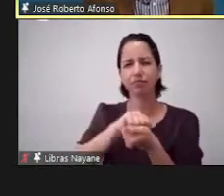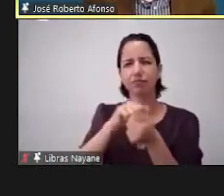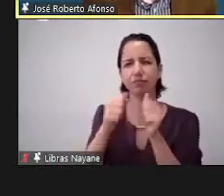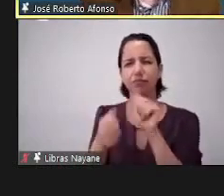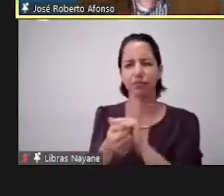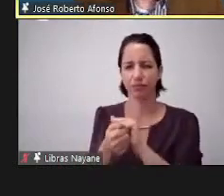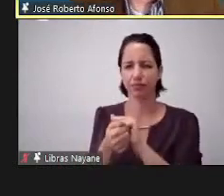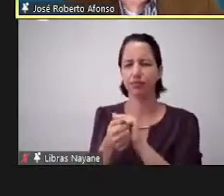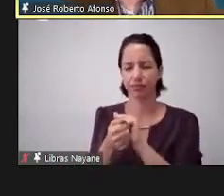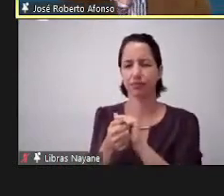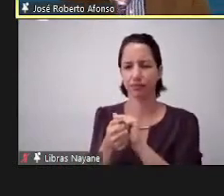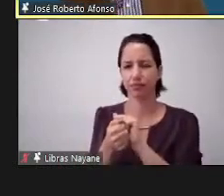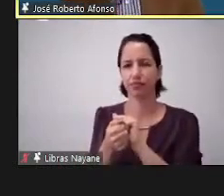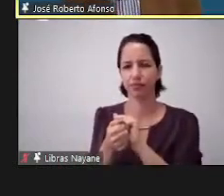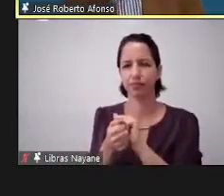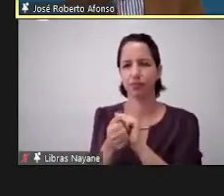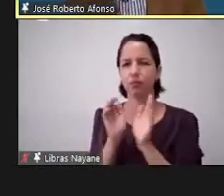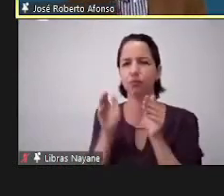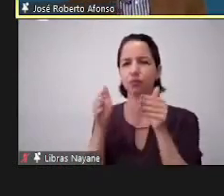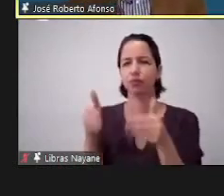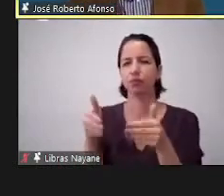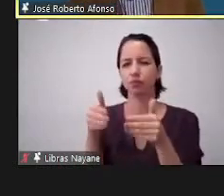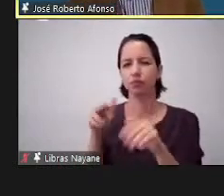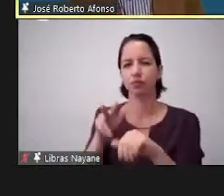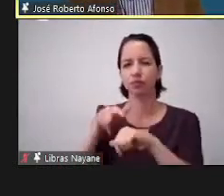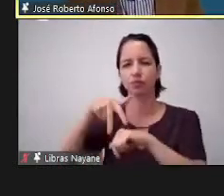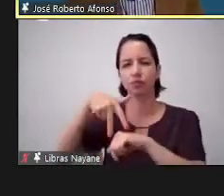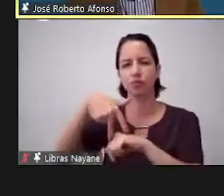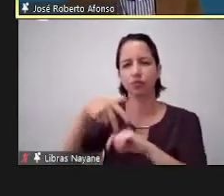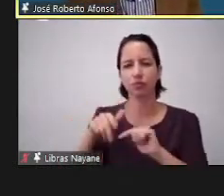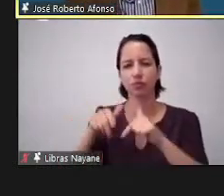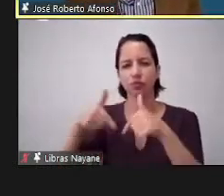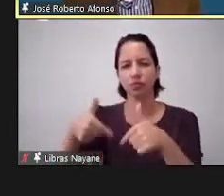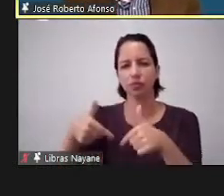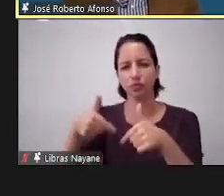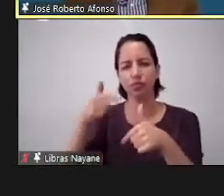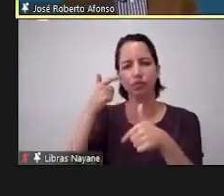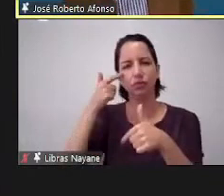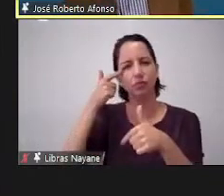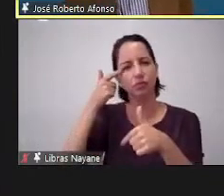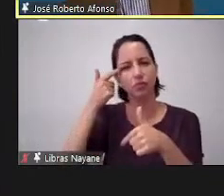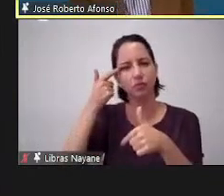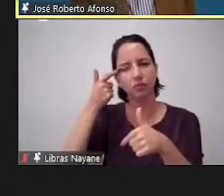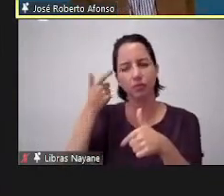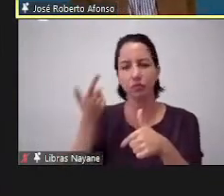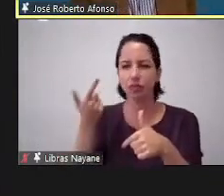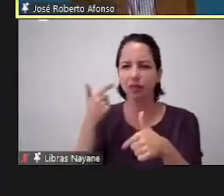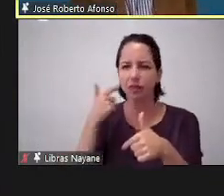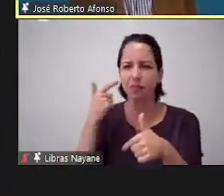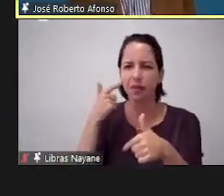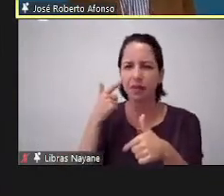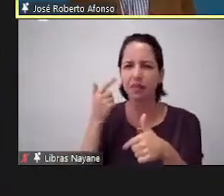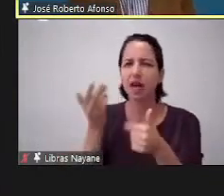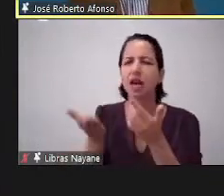be the new project of law that we have been